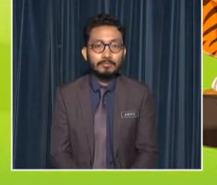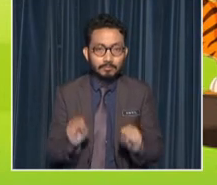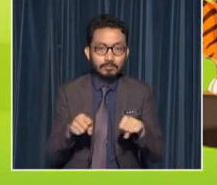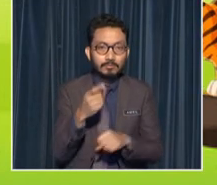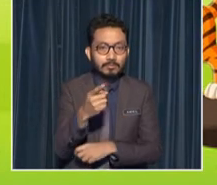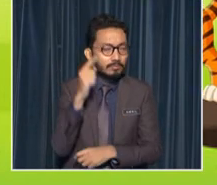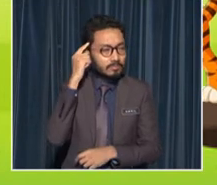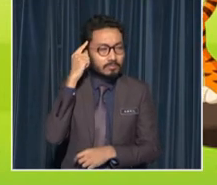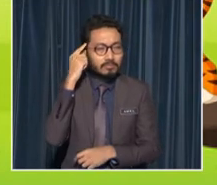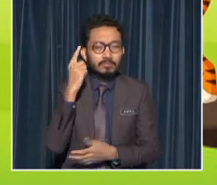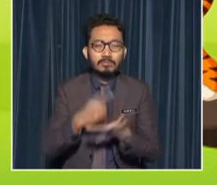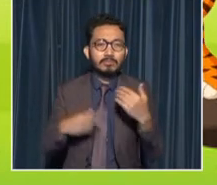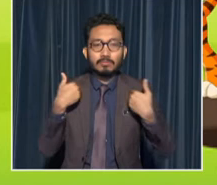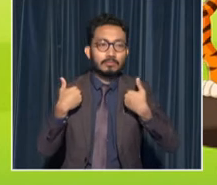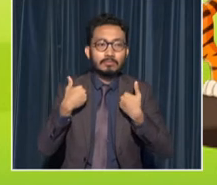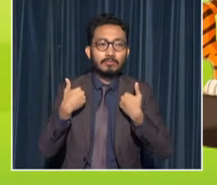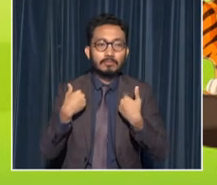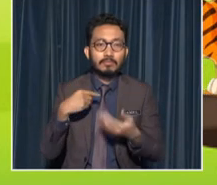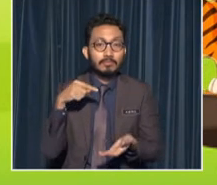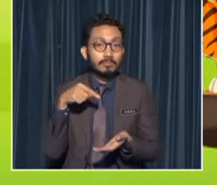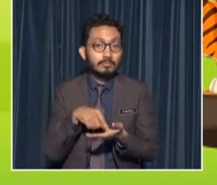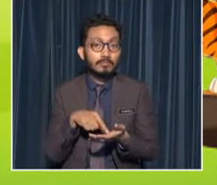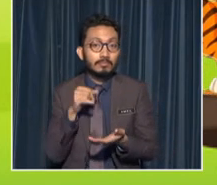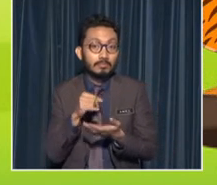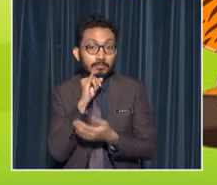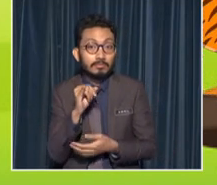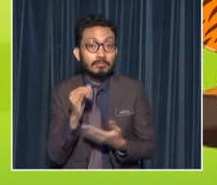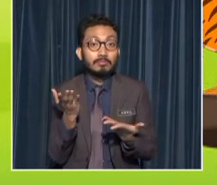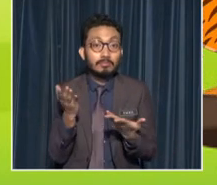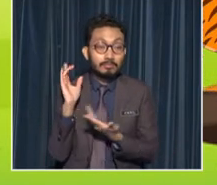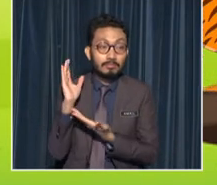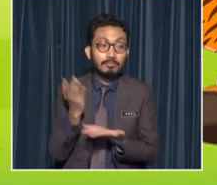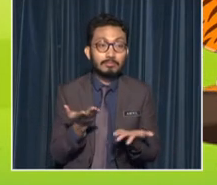Can you guess what animal this is?